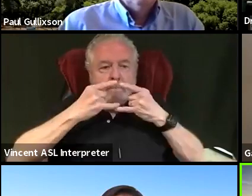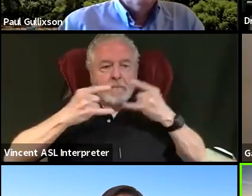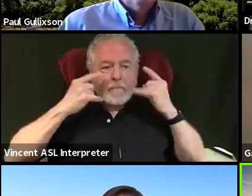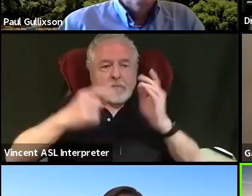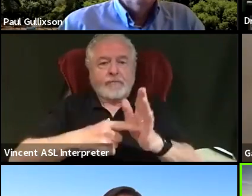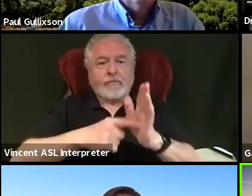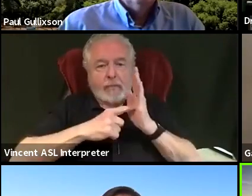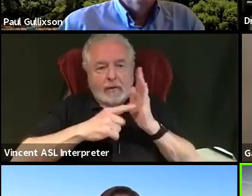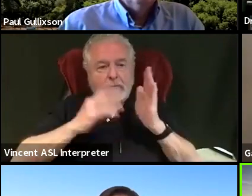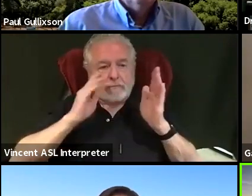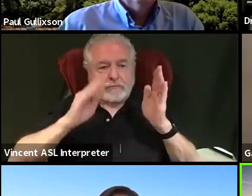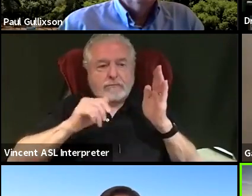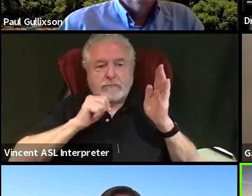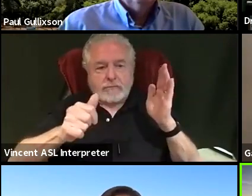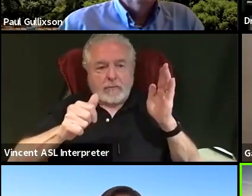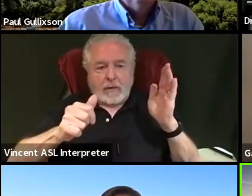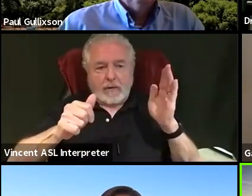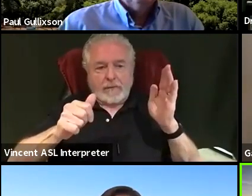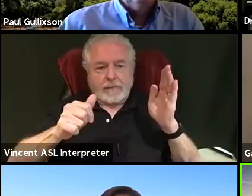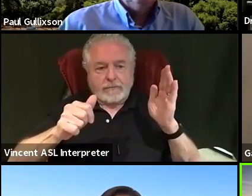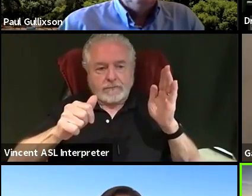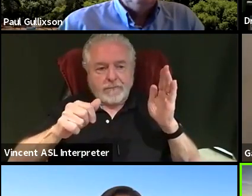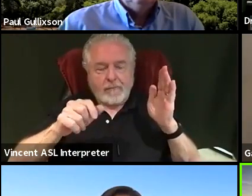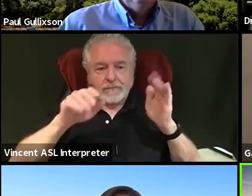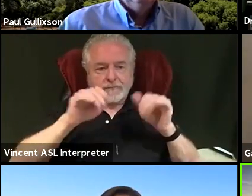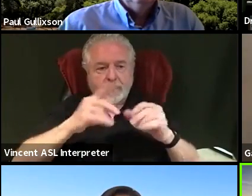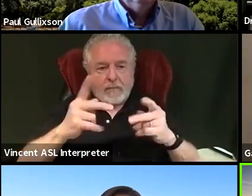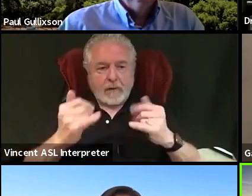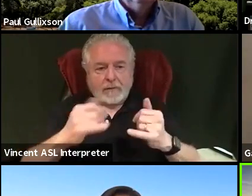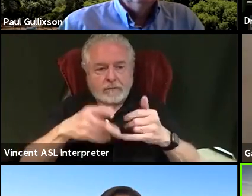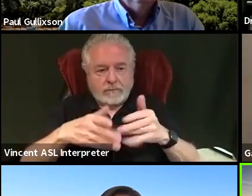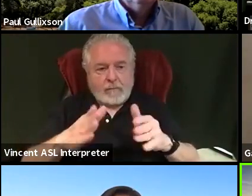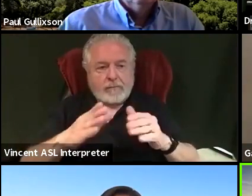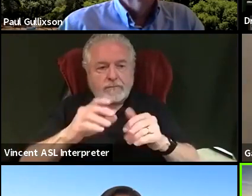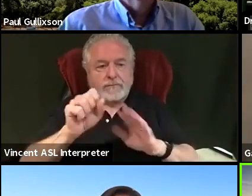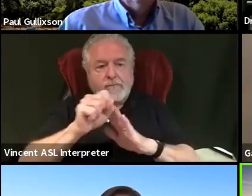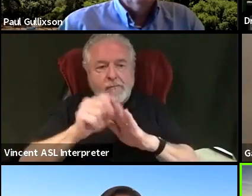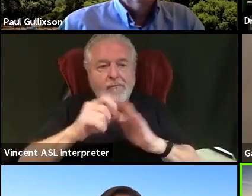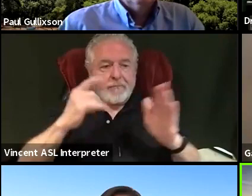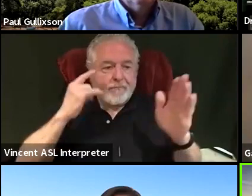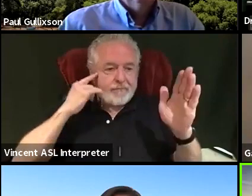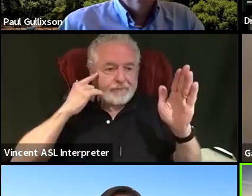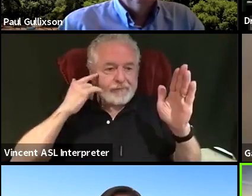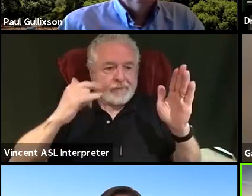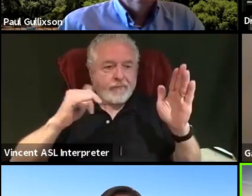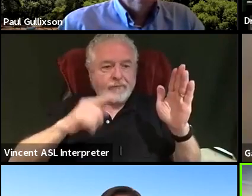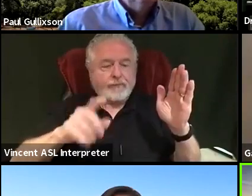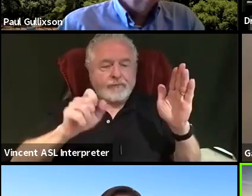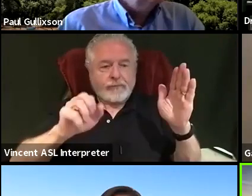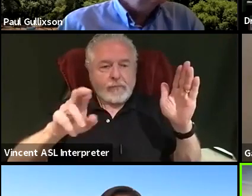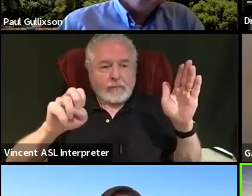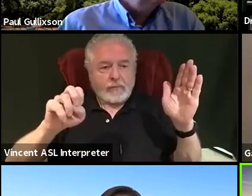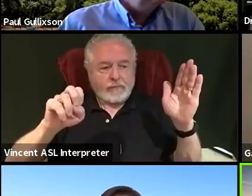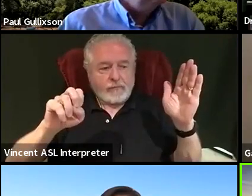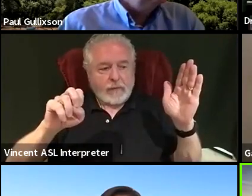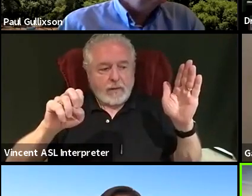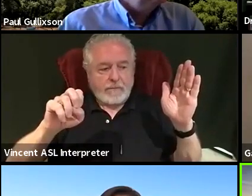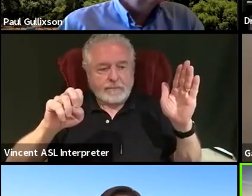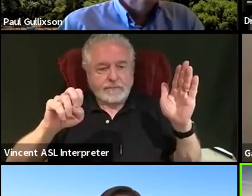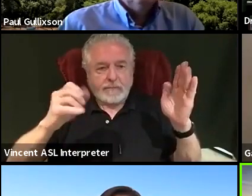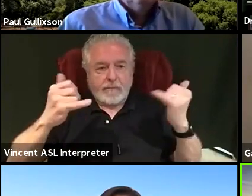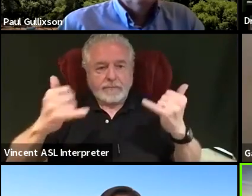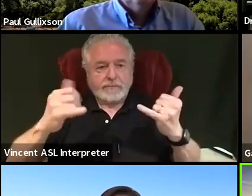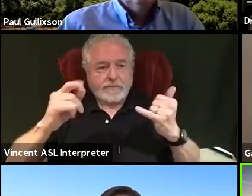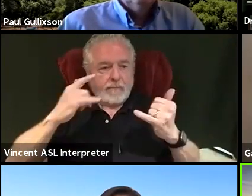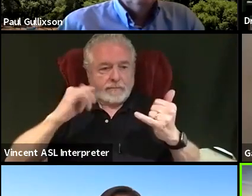mandate really isn't in effect right now. We are aligning with the state of California. And there are, right